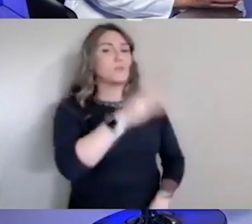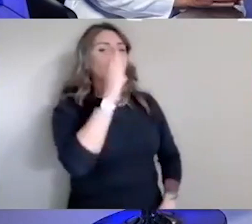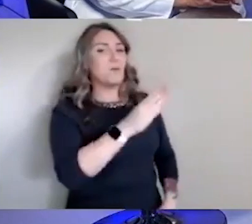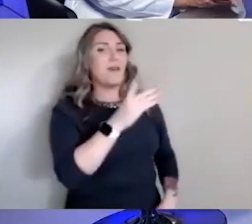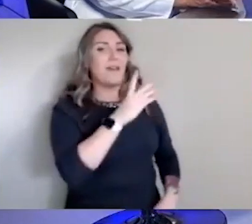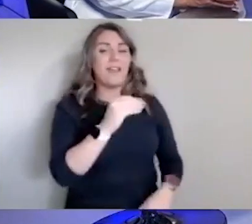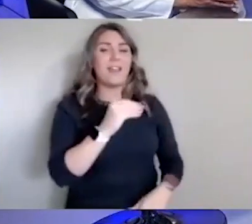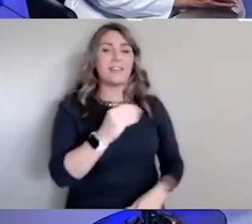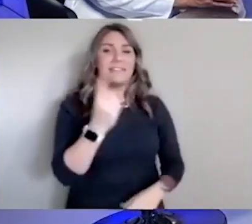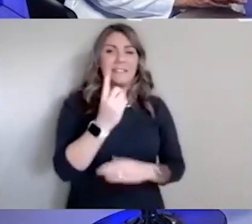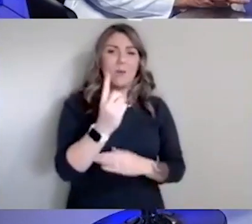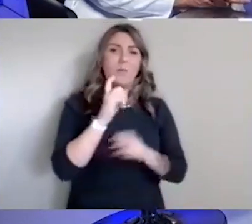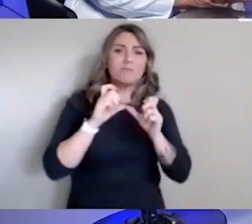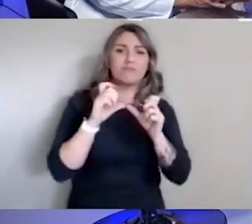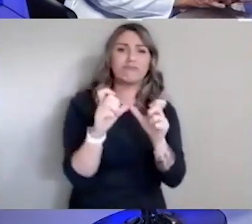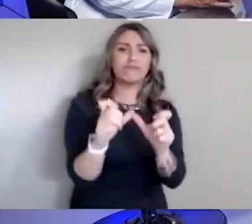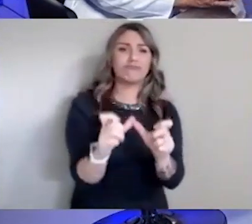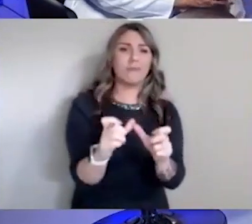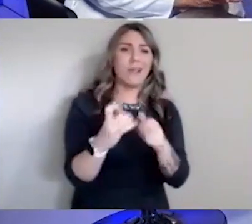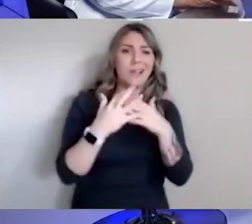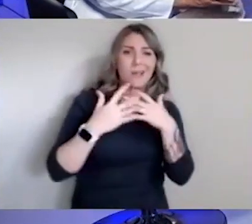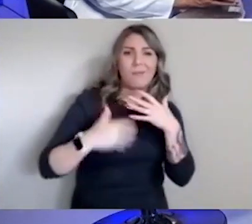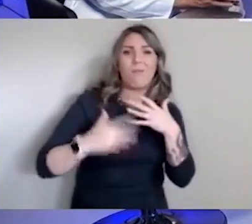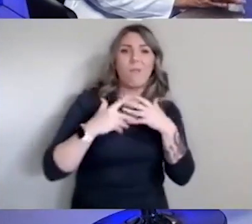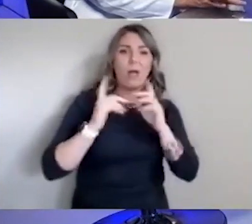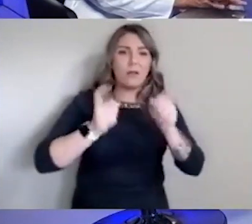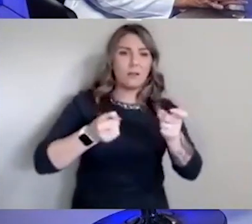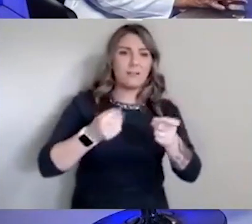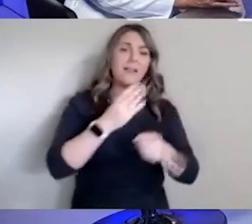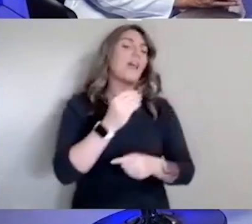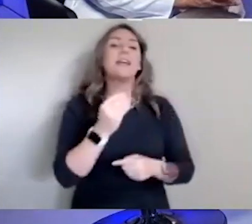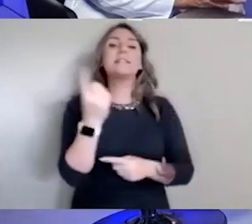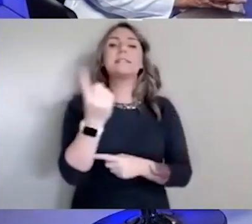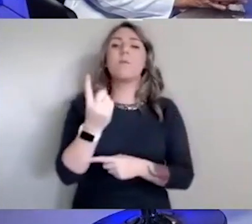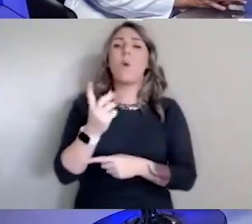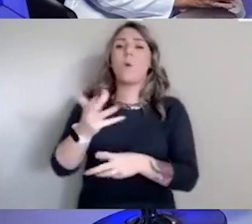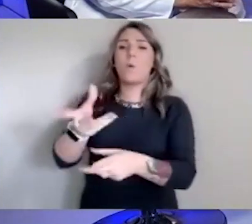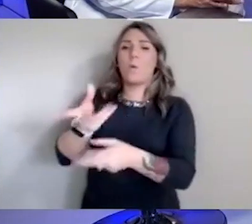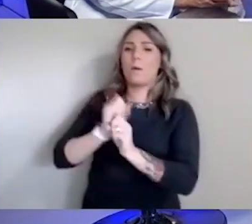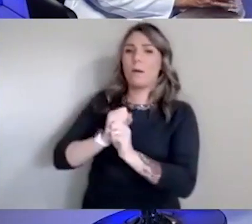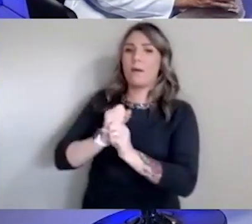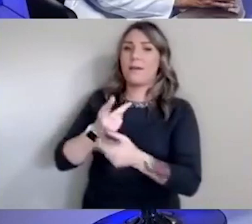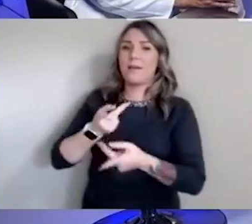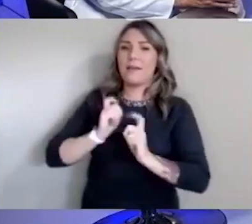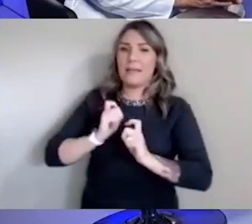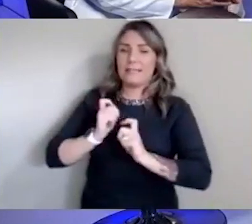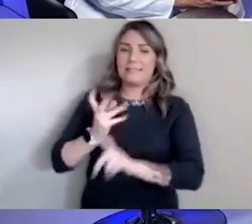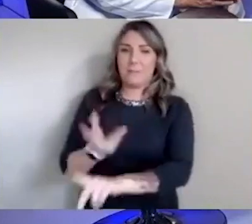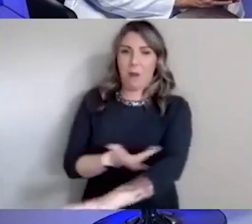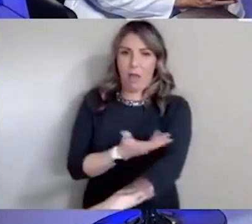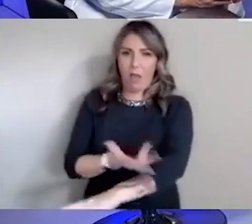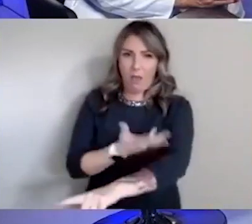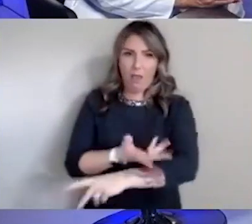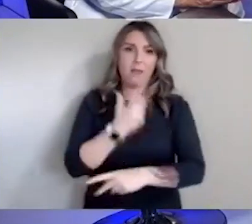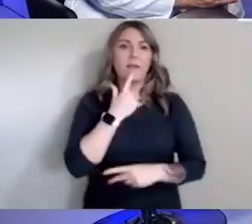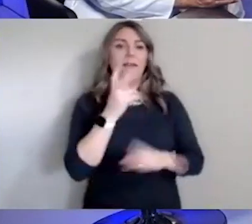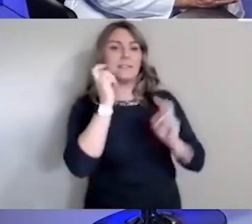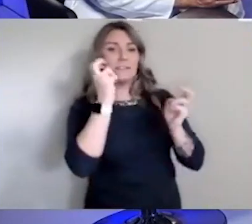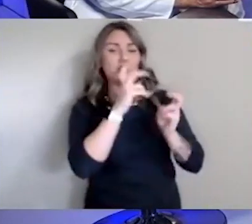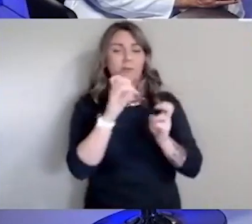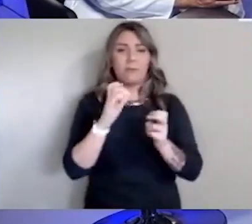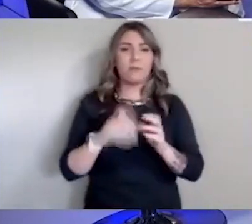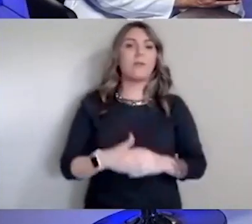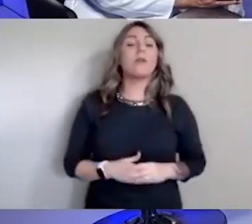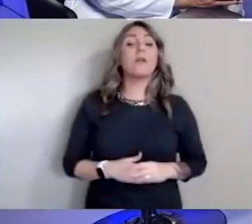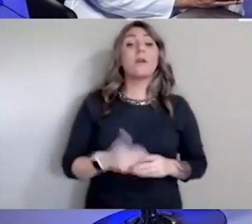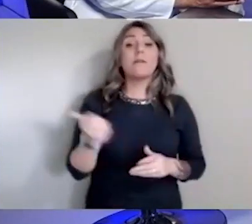going to try to find a recipient. Awesome. So it should be just for people that are interested in that topic. Betsy wants to know any word on a Pfizer